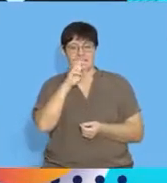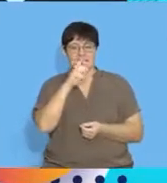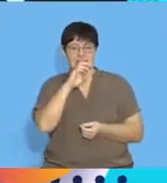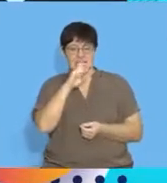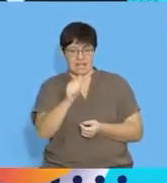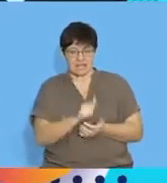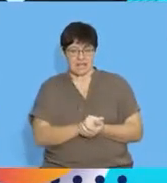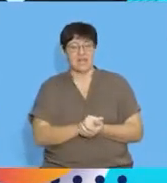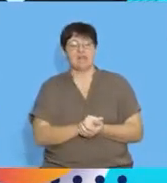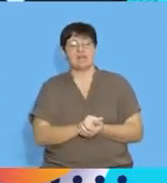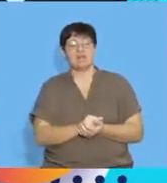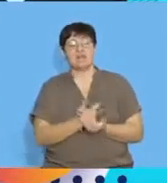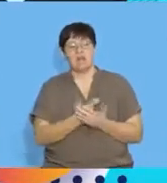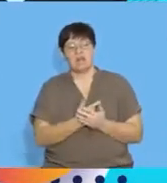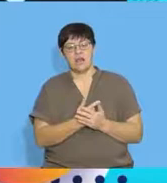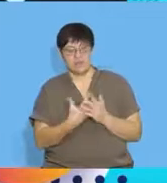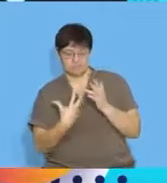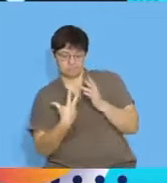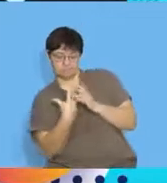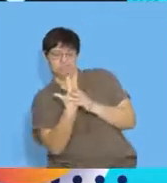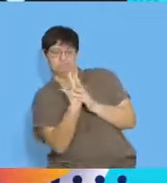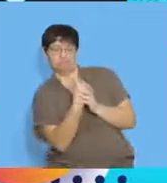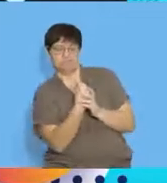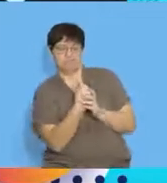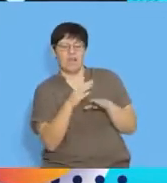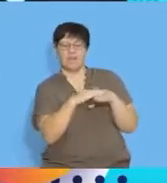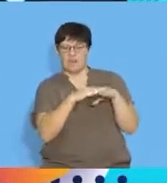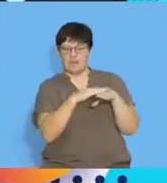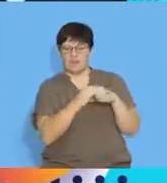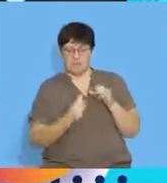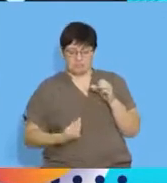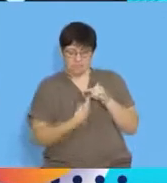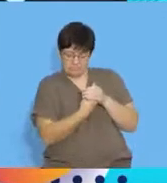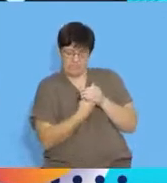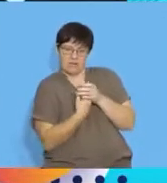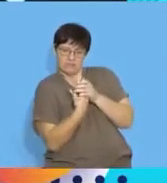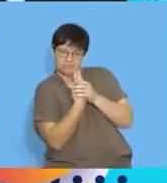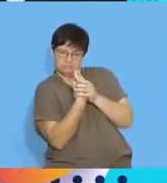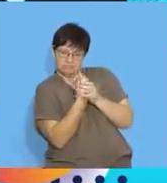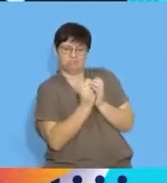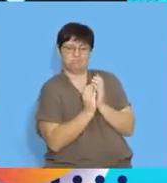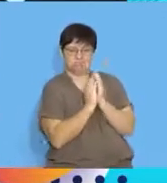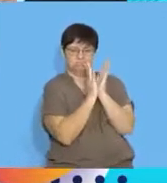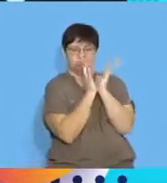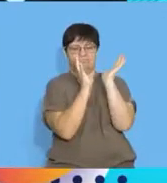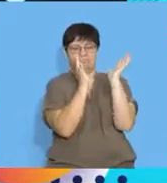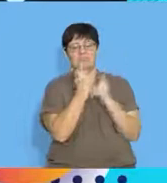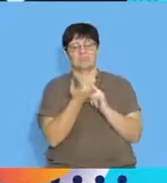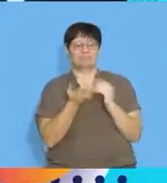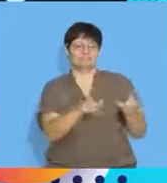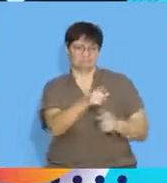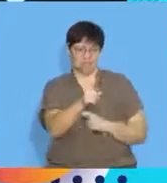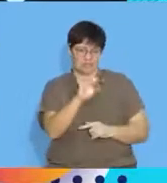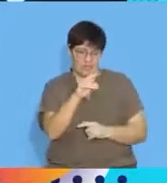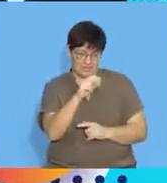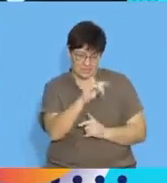yeast infection, it's an ointment, right? A cream that obviously has to be placed, and that kills the fungus,